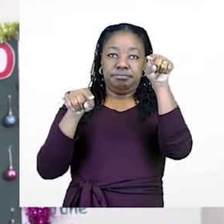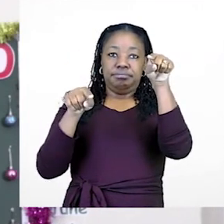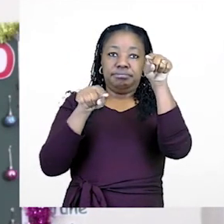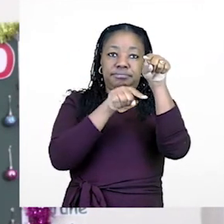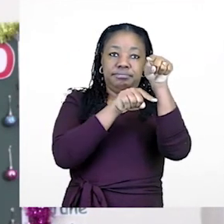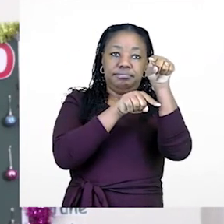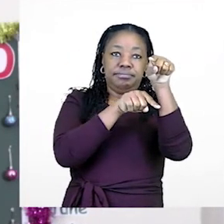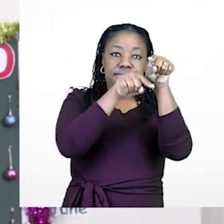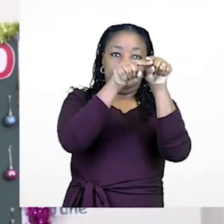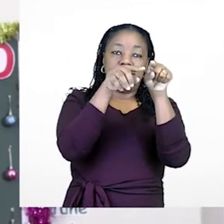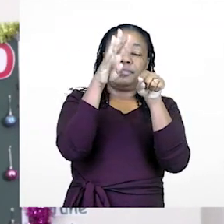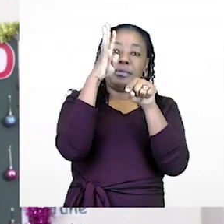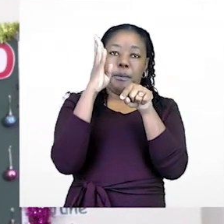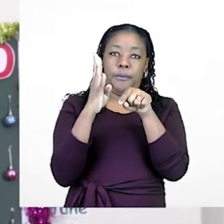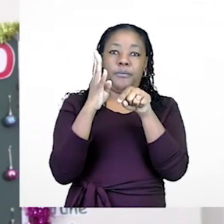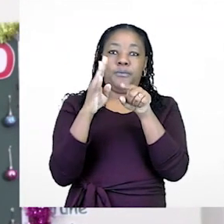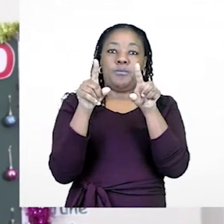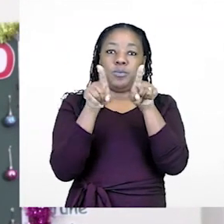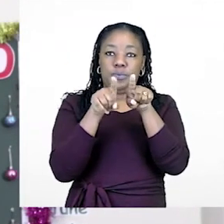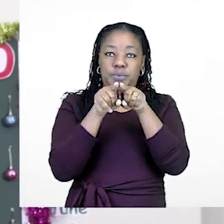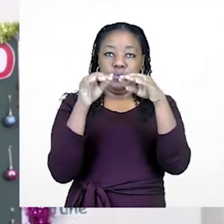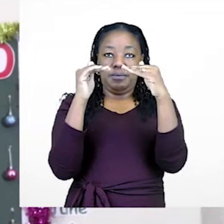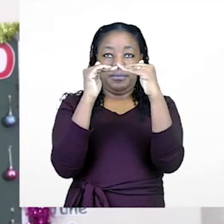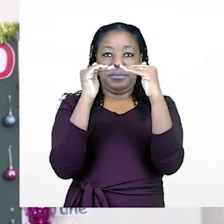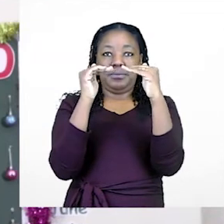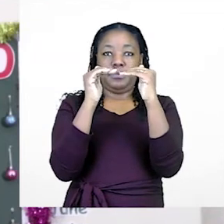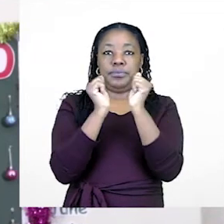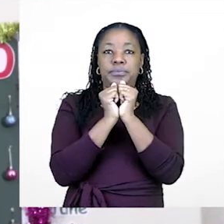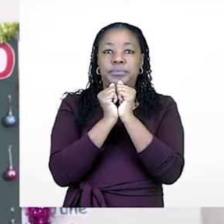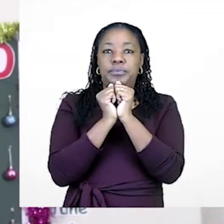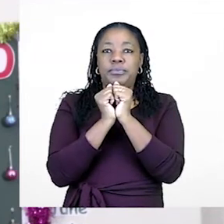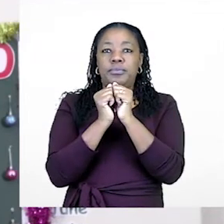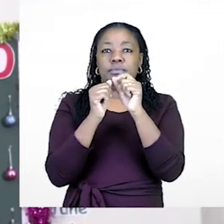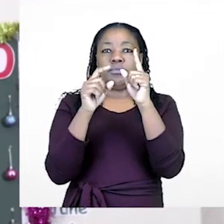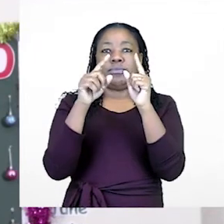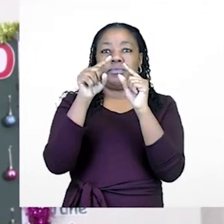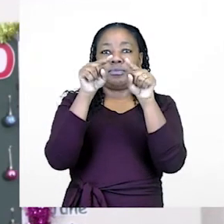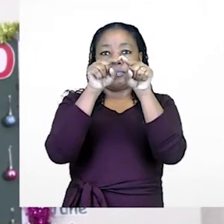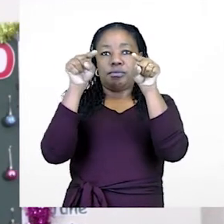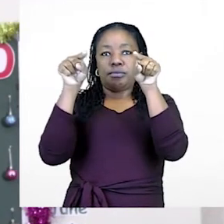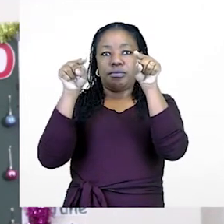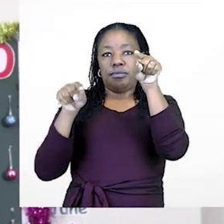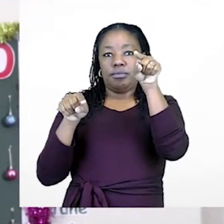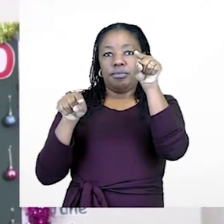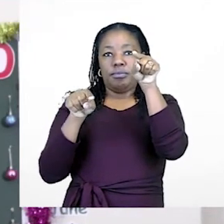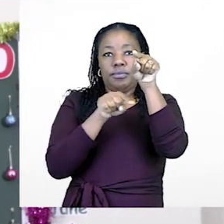sides. Let's try another place. 1, 2,